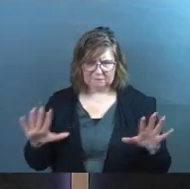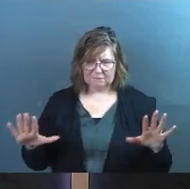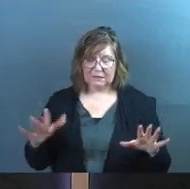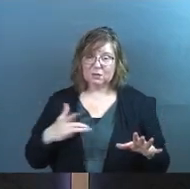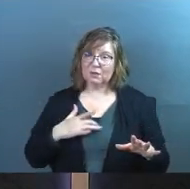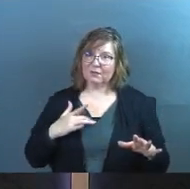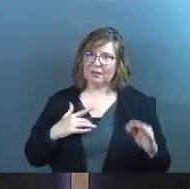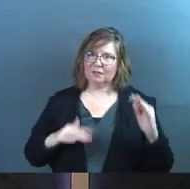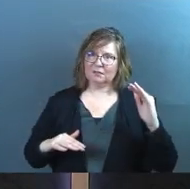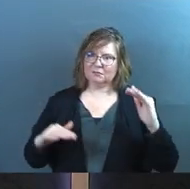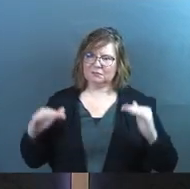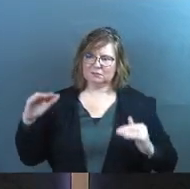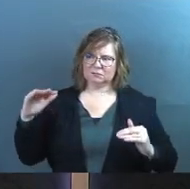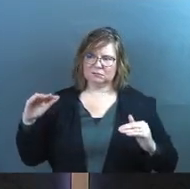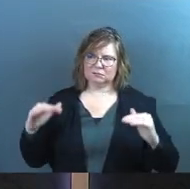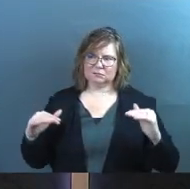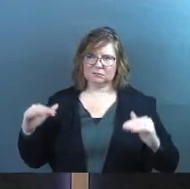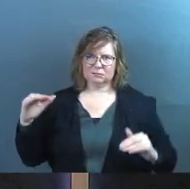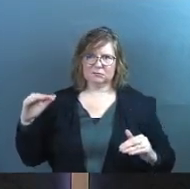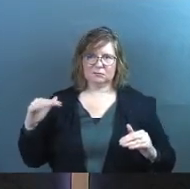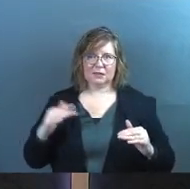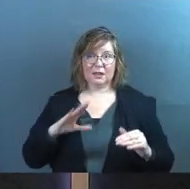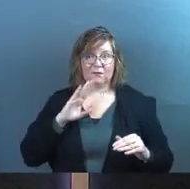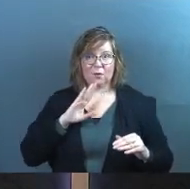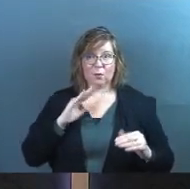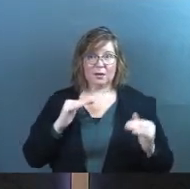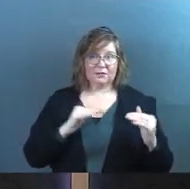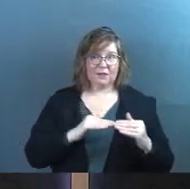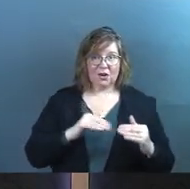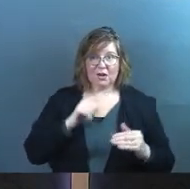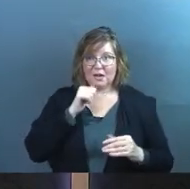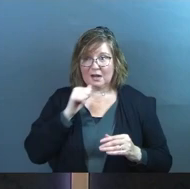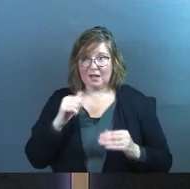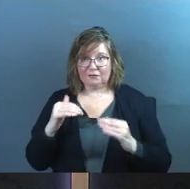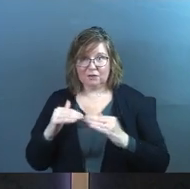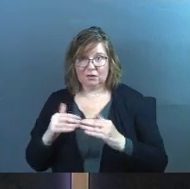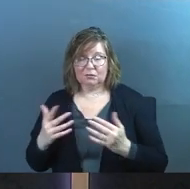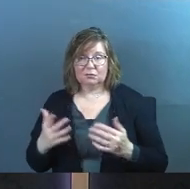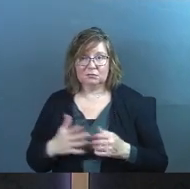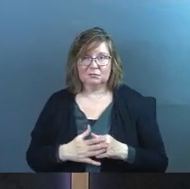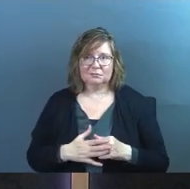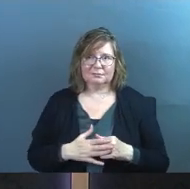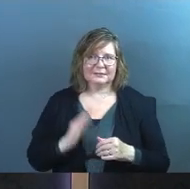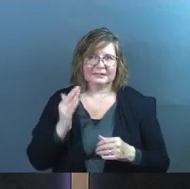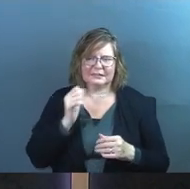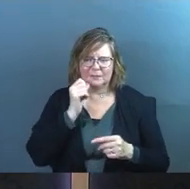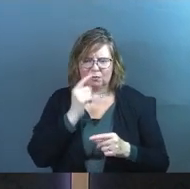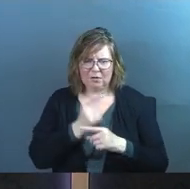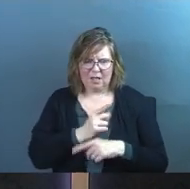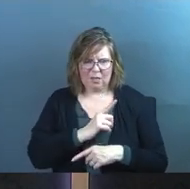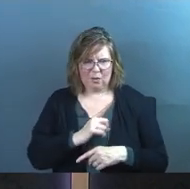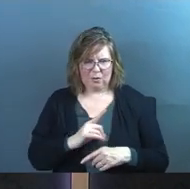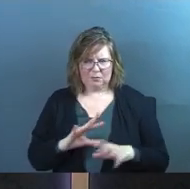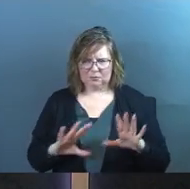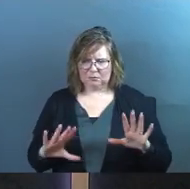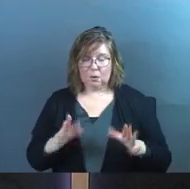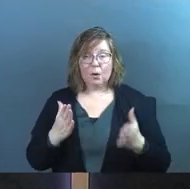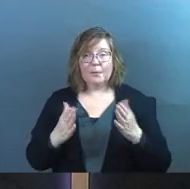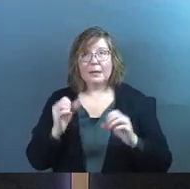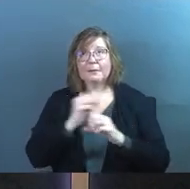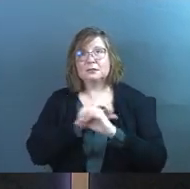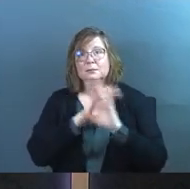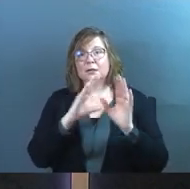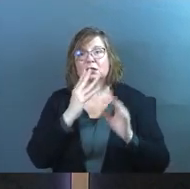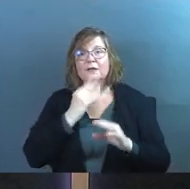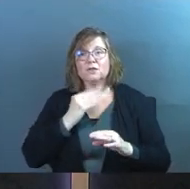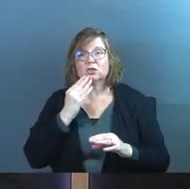Can you feel the frustration with what's fair and what's not rising up? That doesn't seem right, Lord. Or maybe it's a picture of